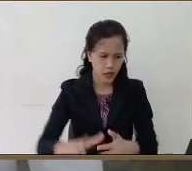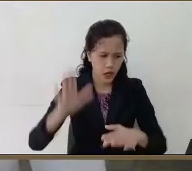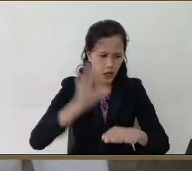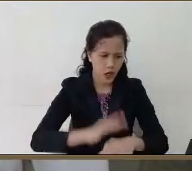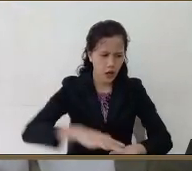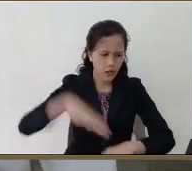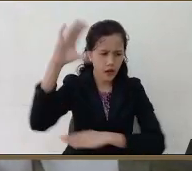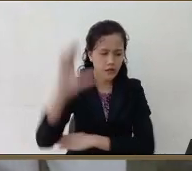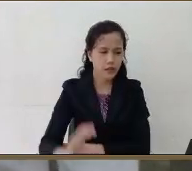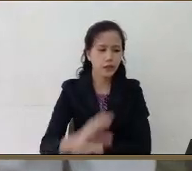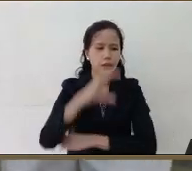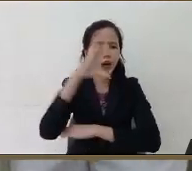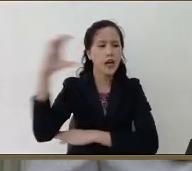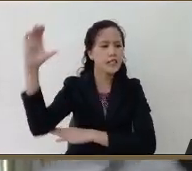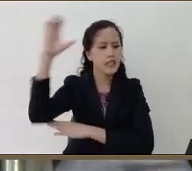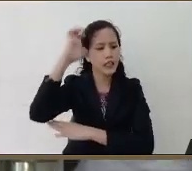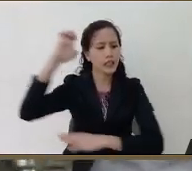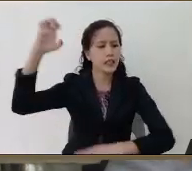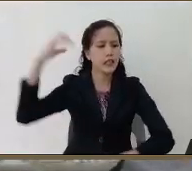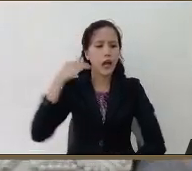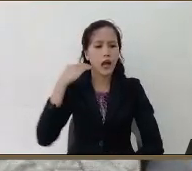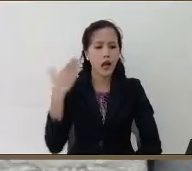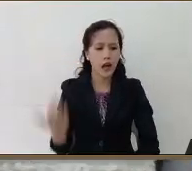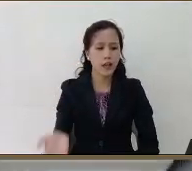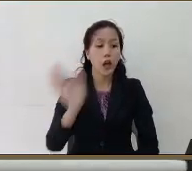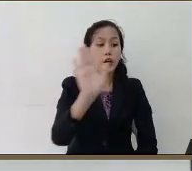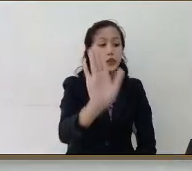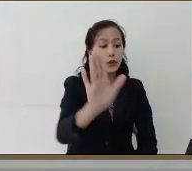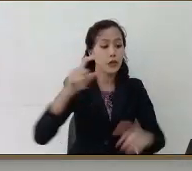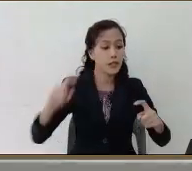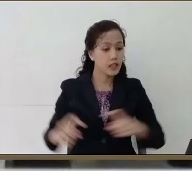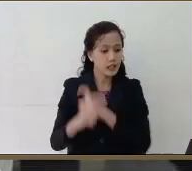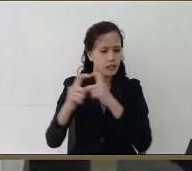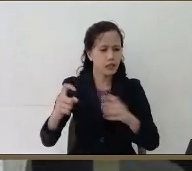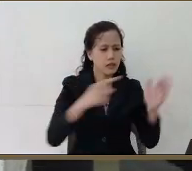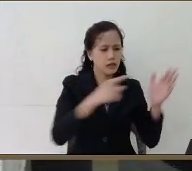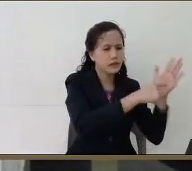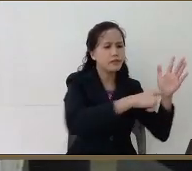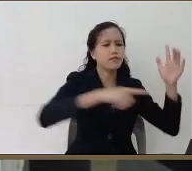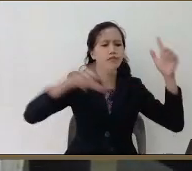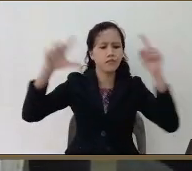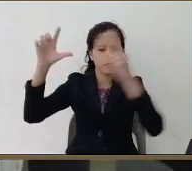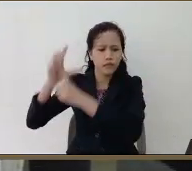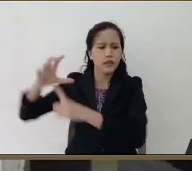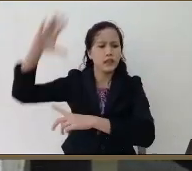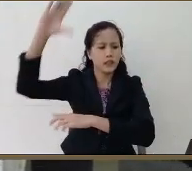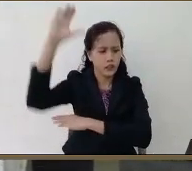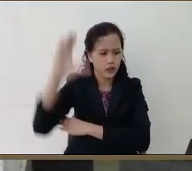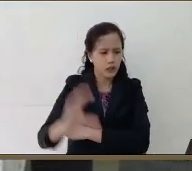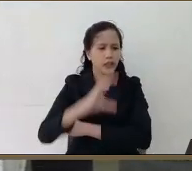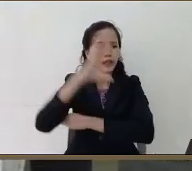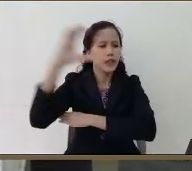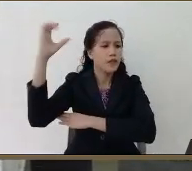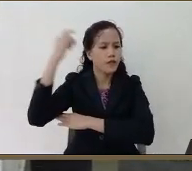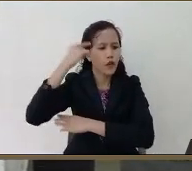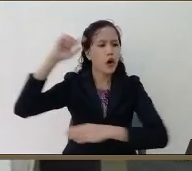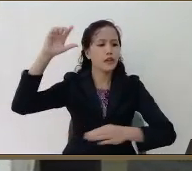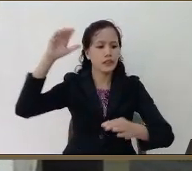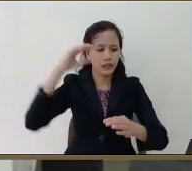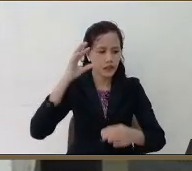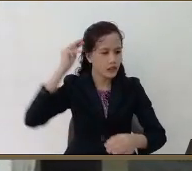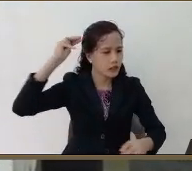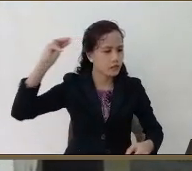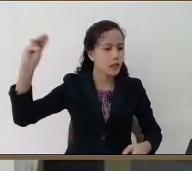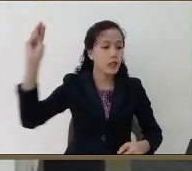Lamb? Upon the cross he died, your sins nailed to the tree. Come